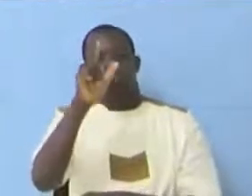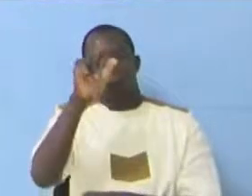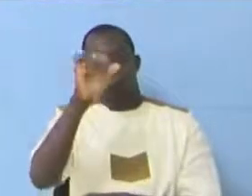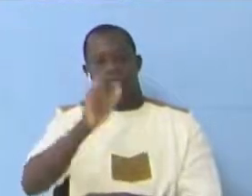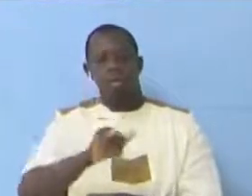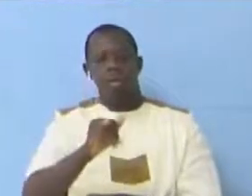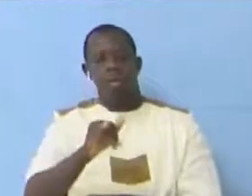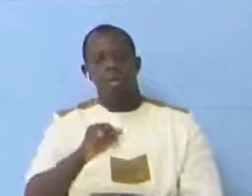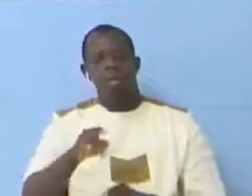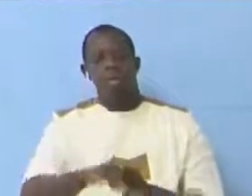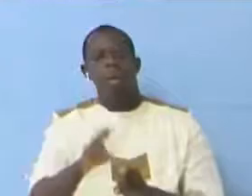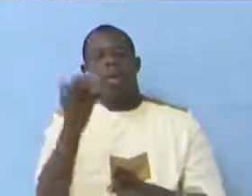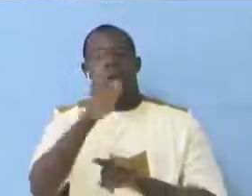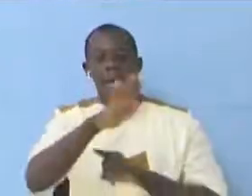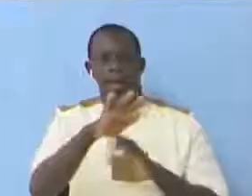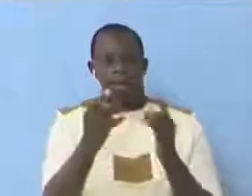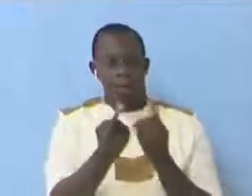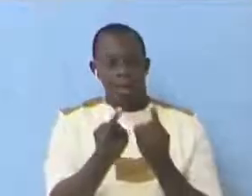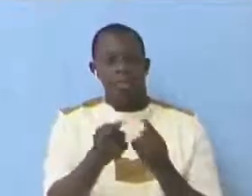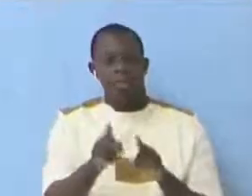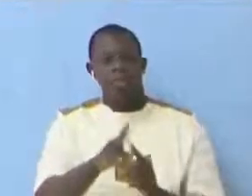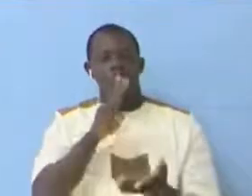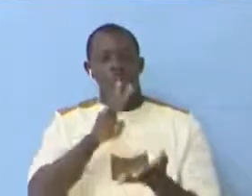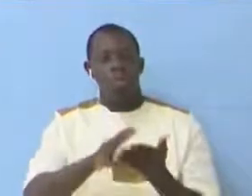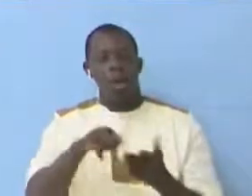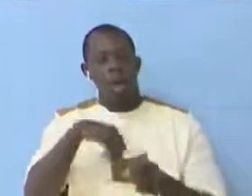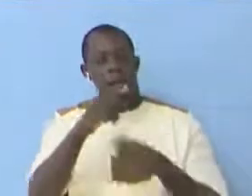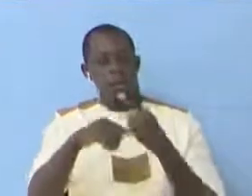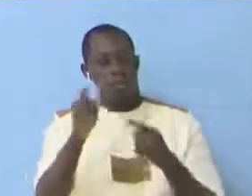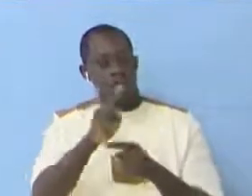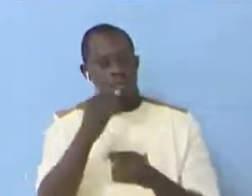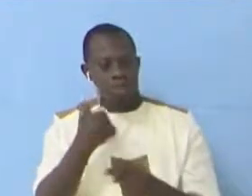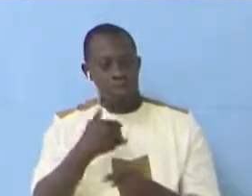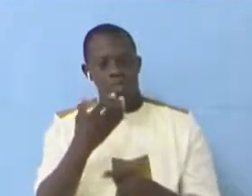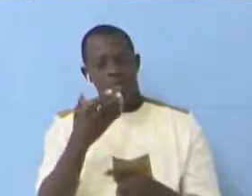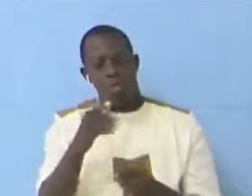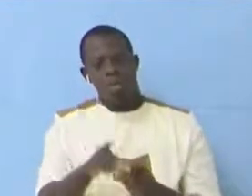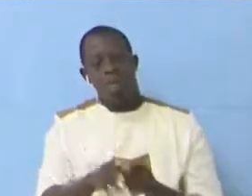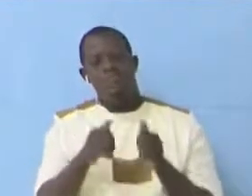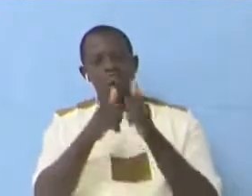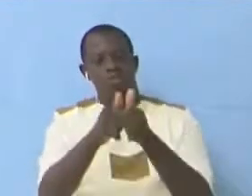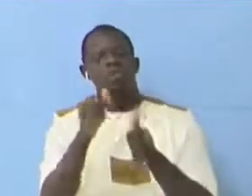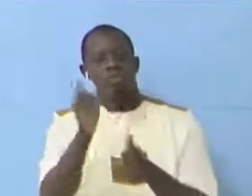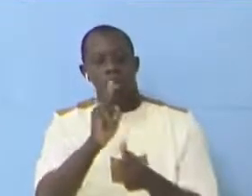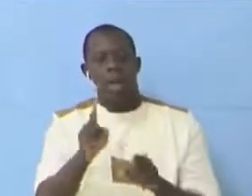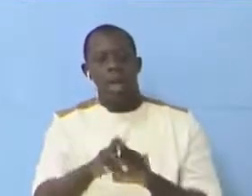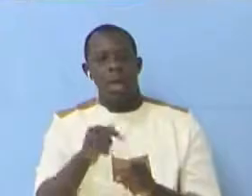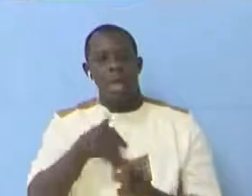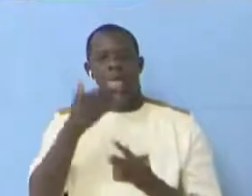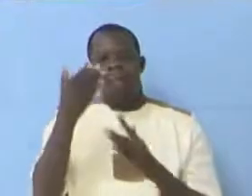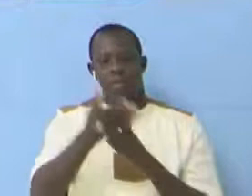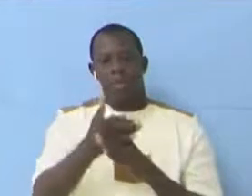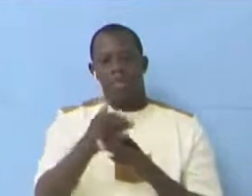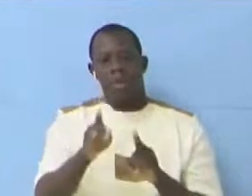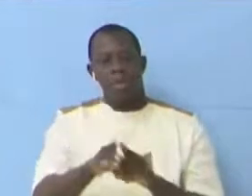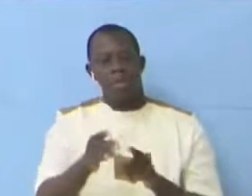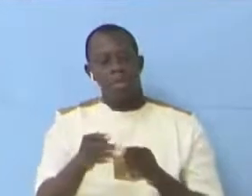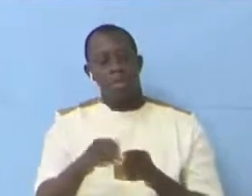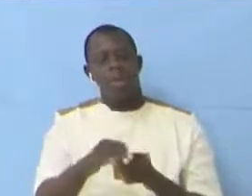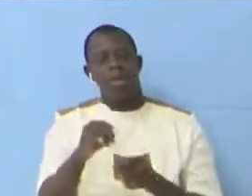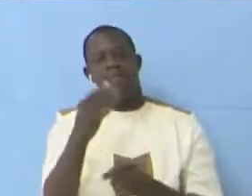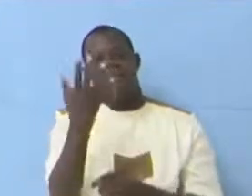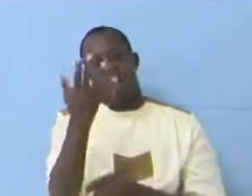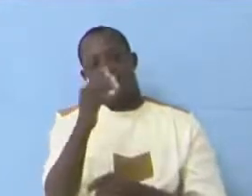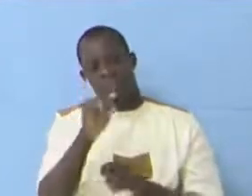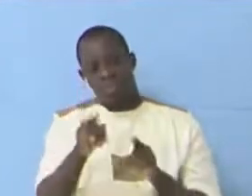Yes, whatever it... Confirm it for the record. That follows is what? Yeah, I believe it's an extension of the